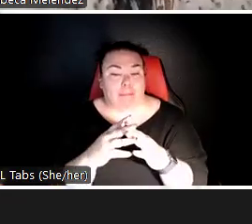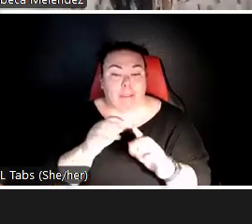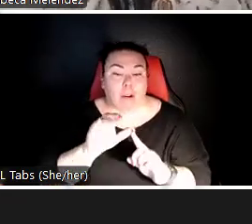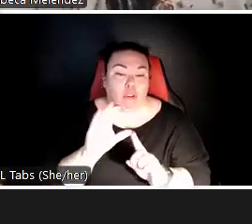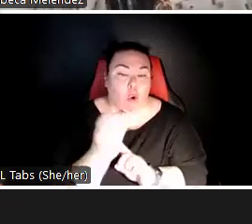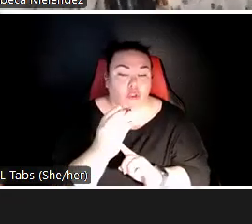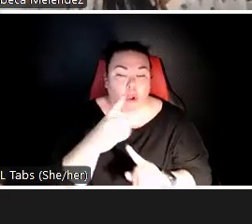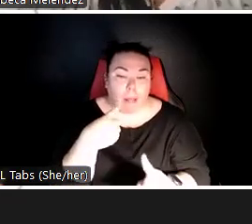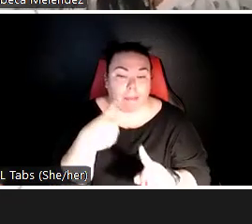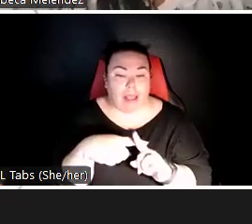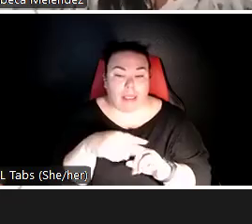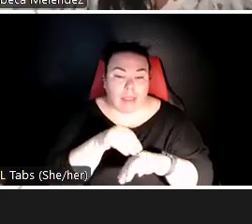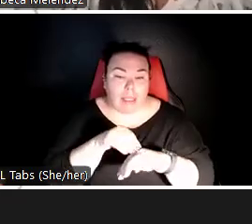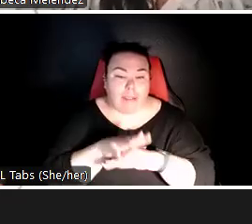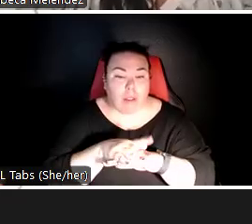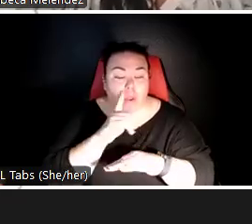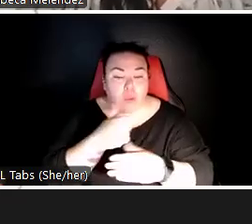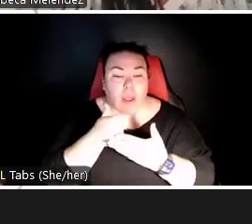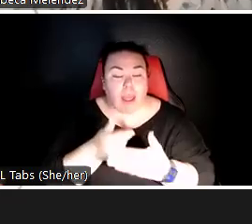lives. Slide, please.